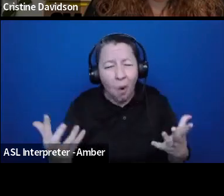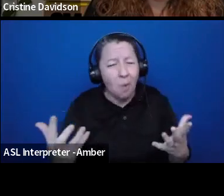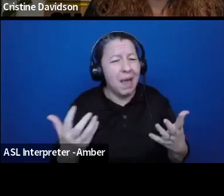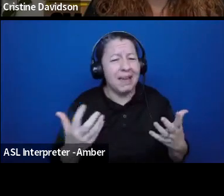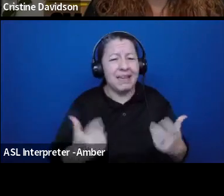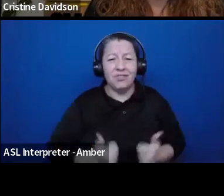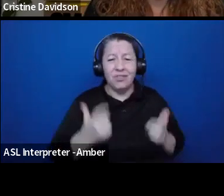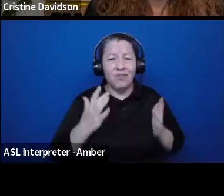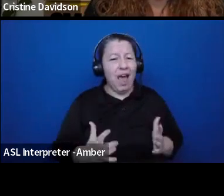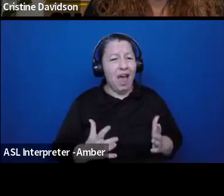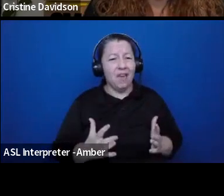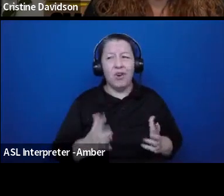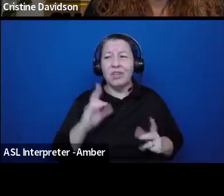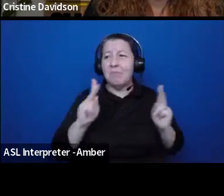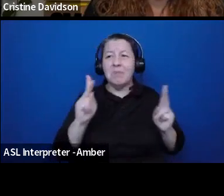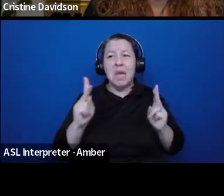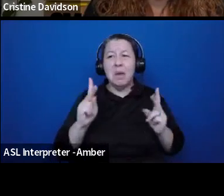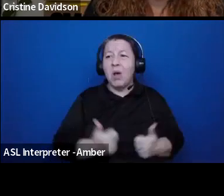of trauma